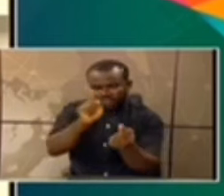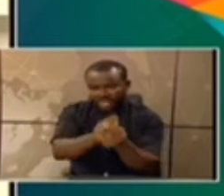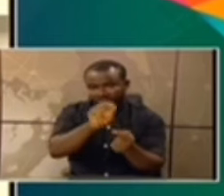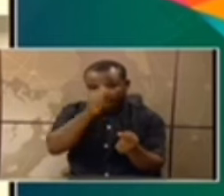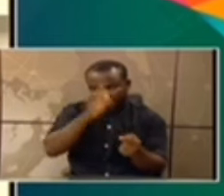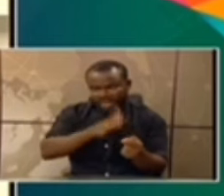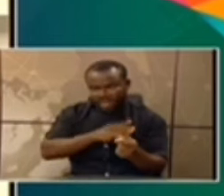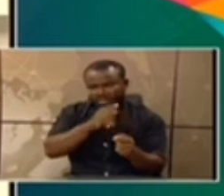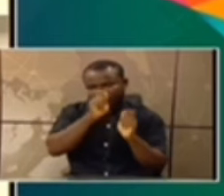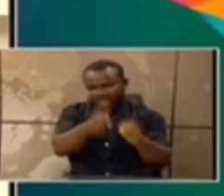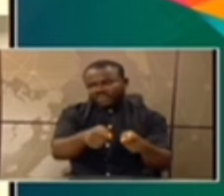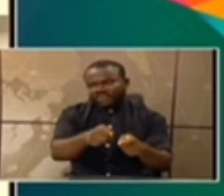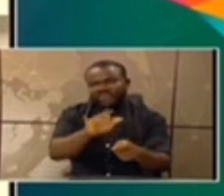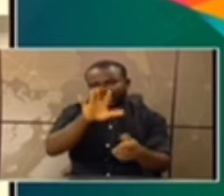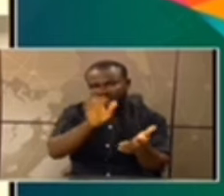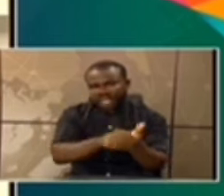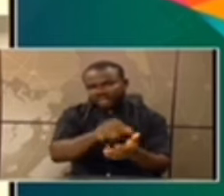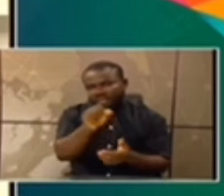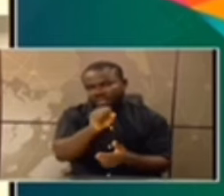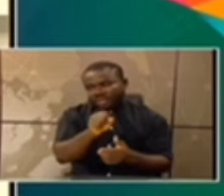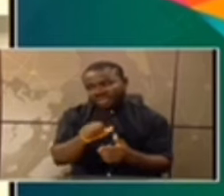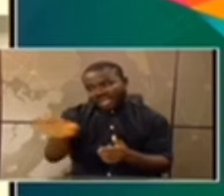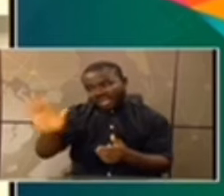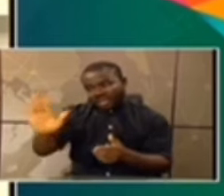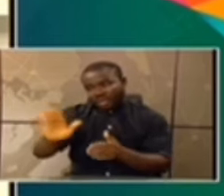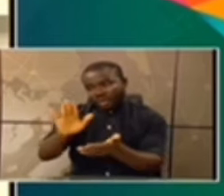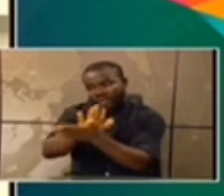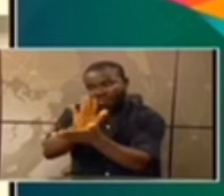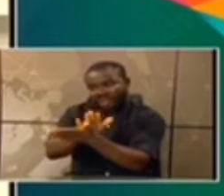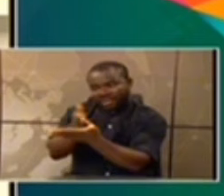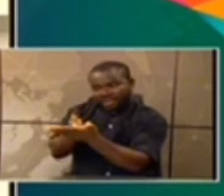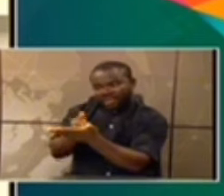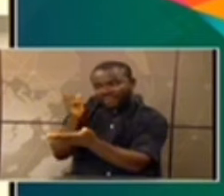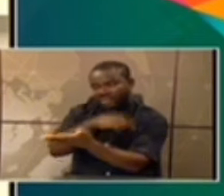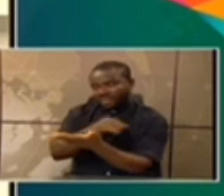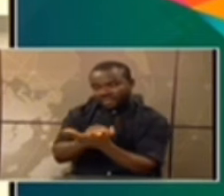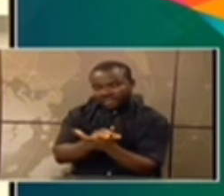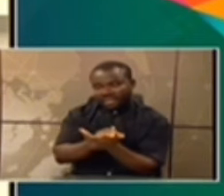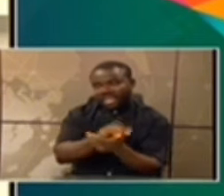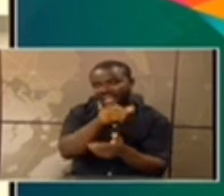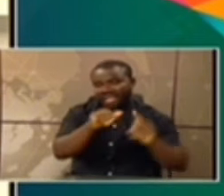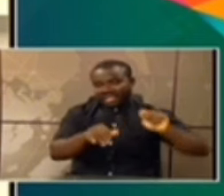Katani Kutano, a fake. Yabu. TV presenter, we boo a faso.